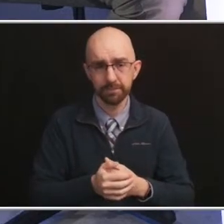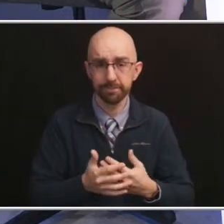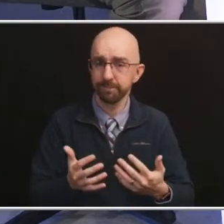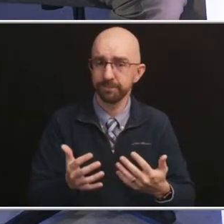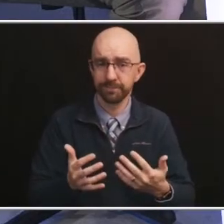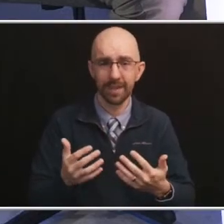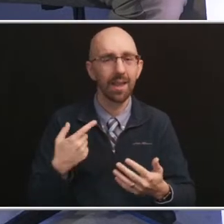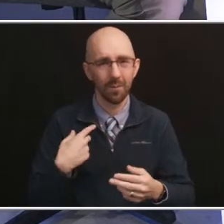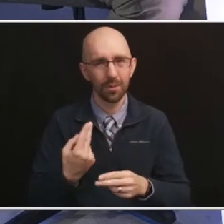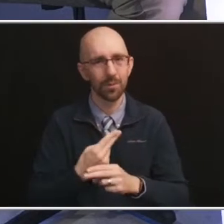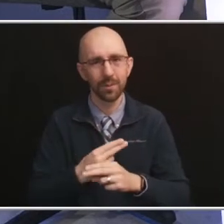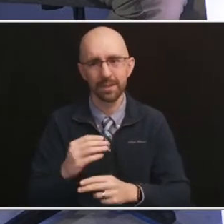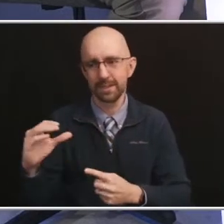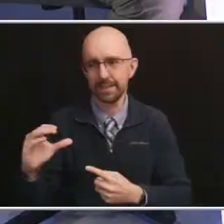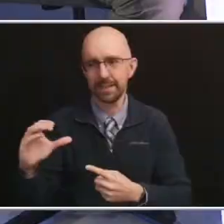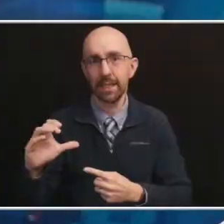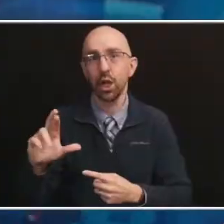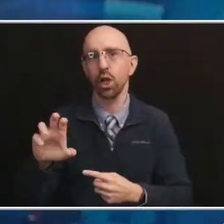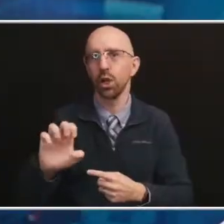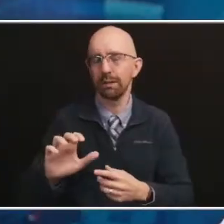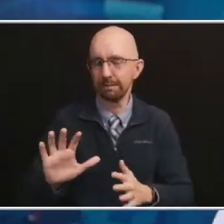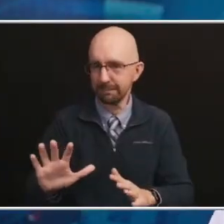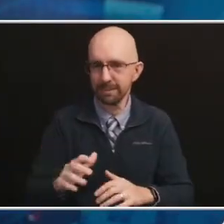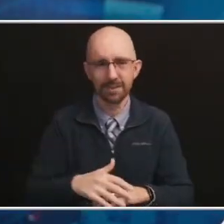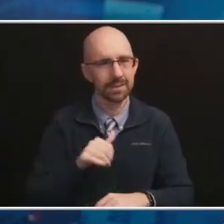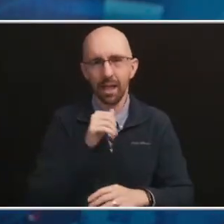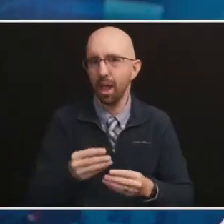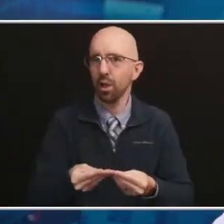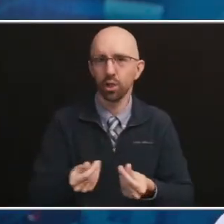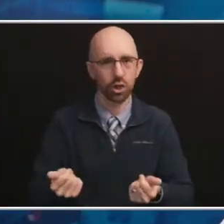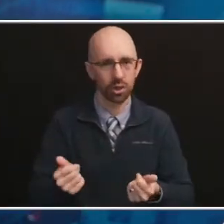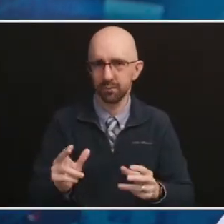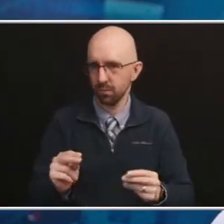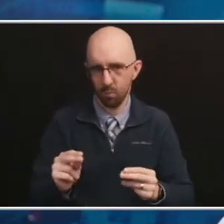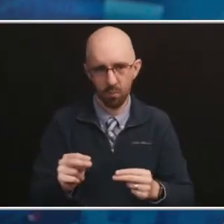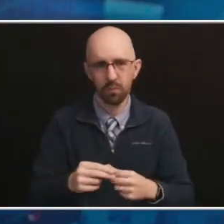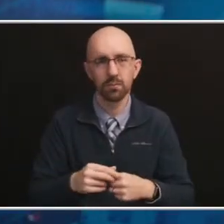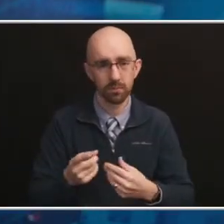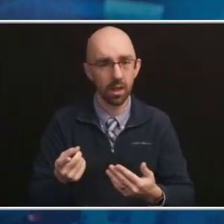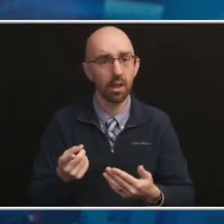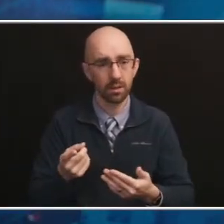C word, but... Yeah, it is not a cure. Right. But yeah, for sure. This is